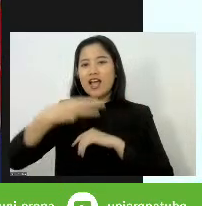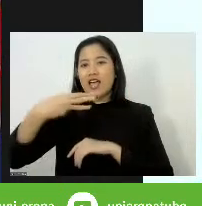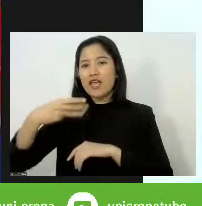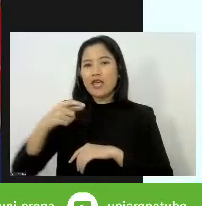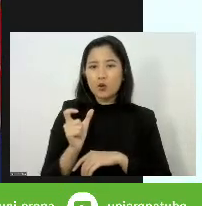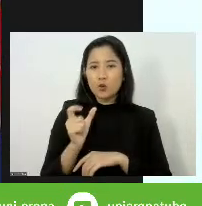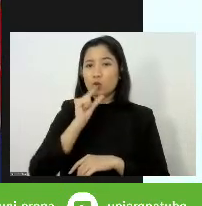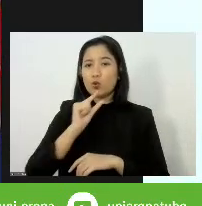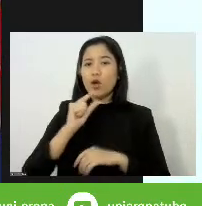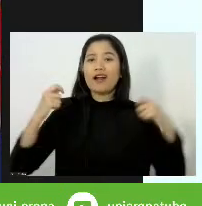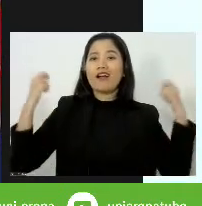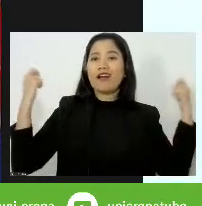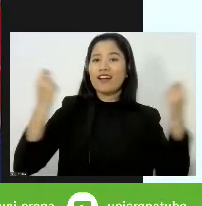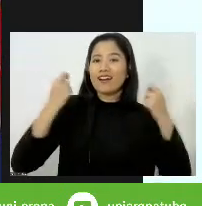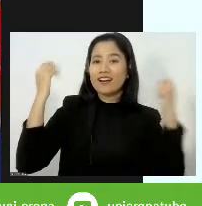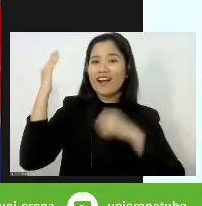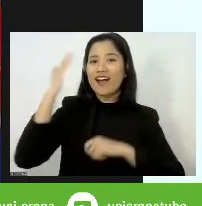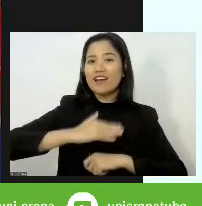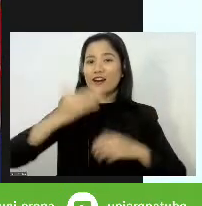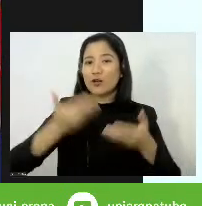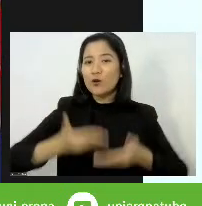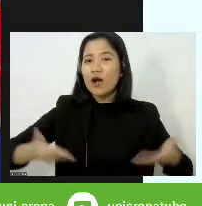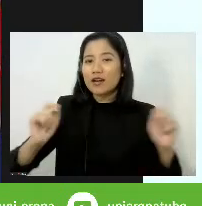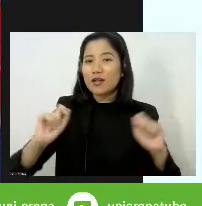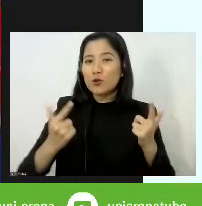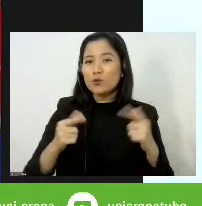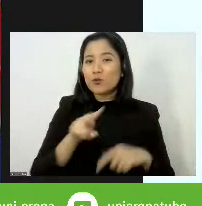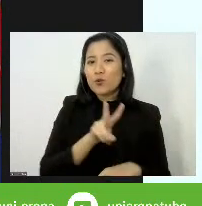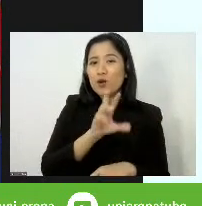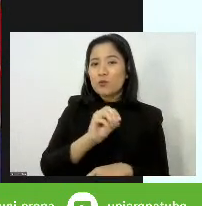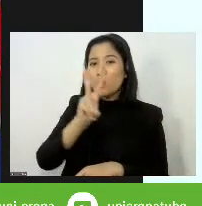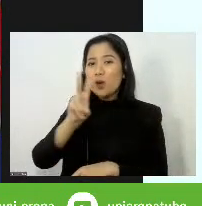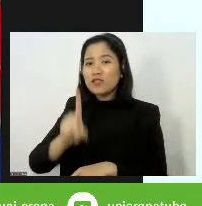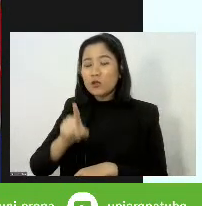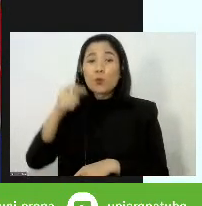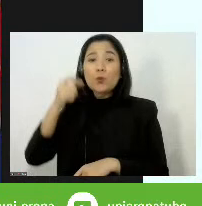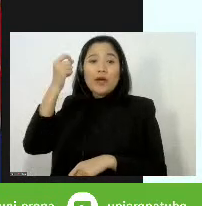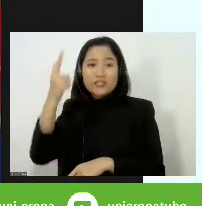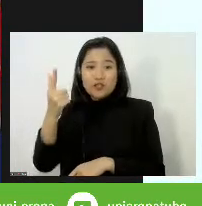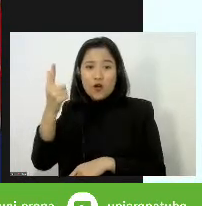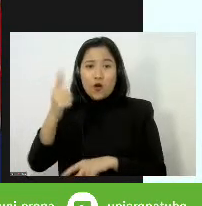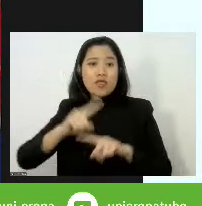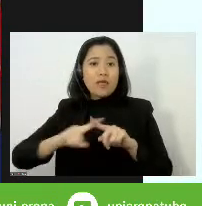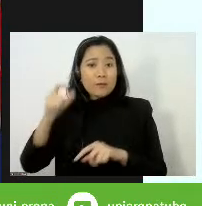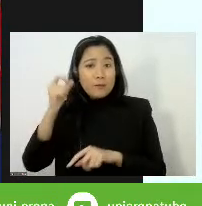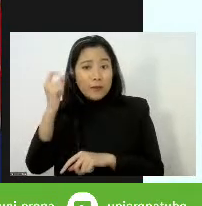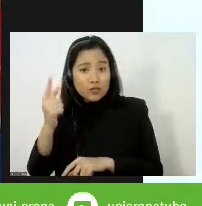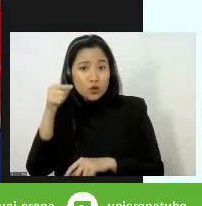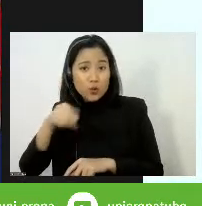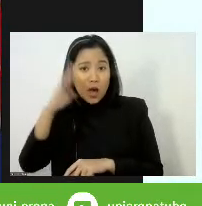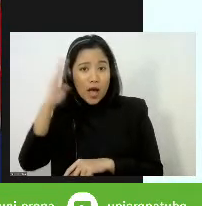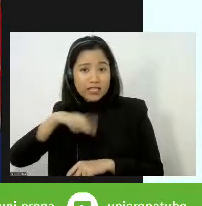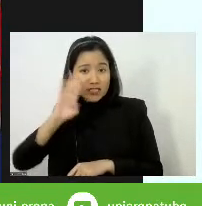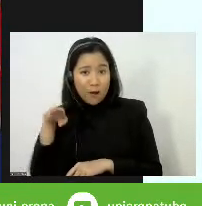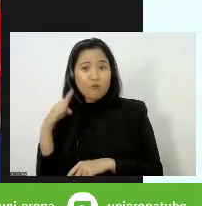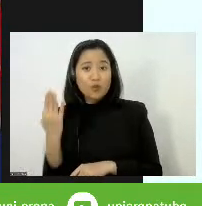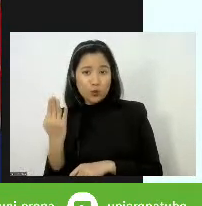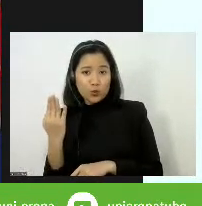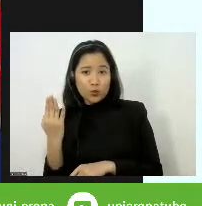tomorrow tomorrow what you can do with it itoday enak banget show